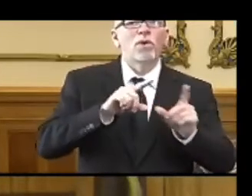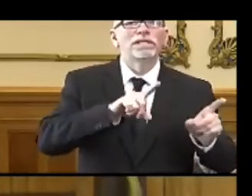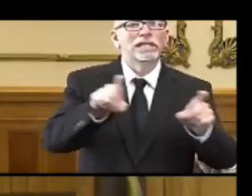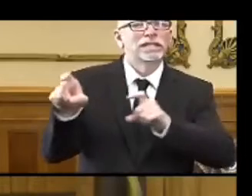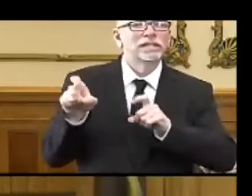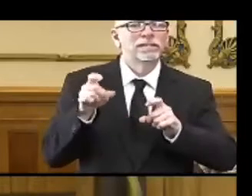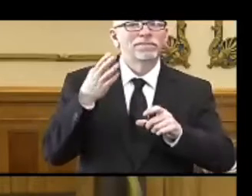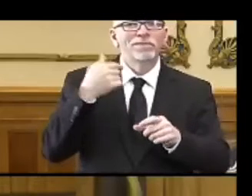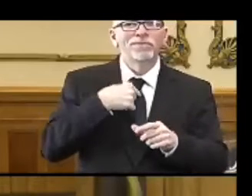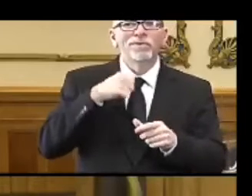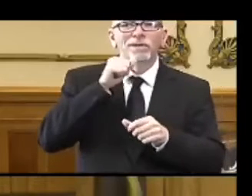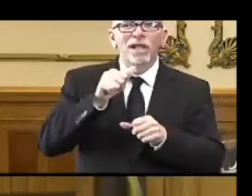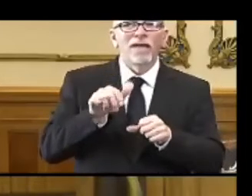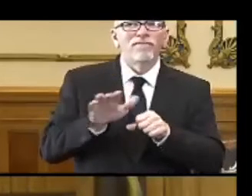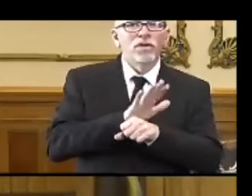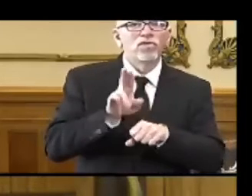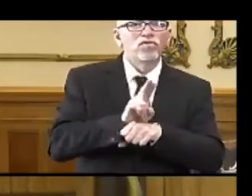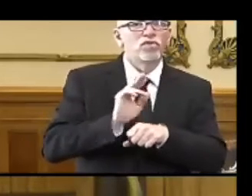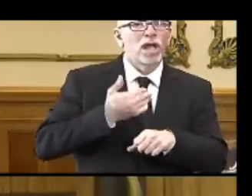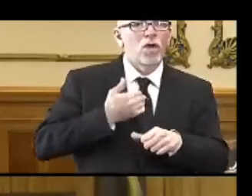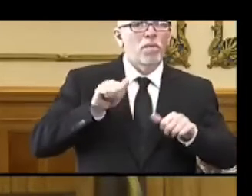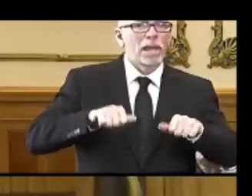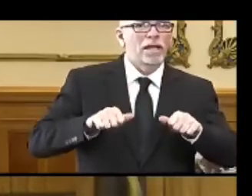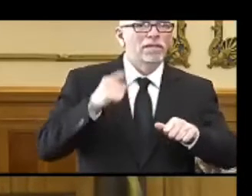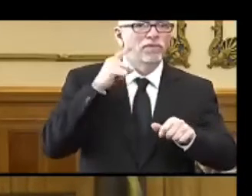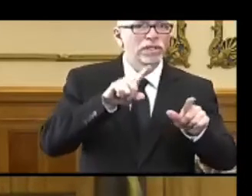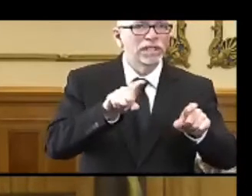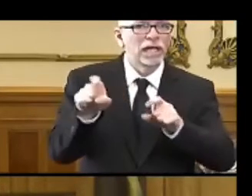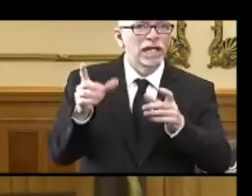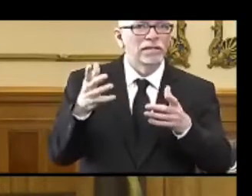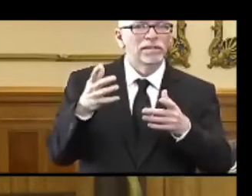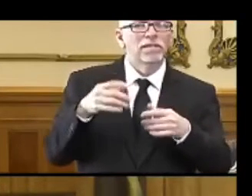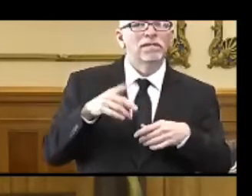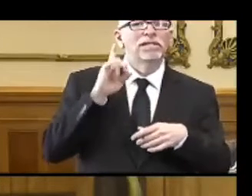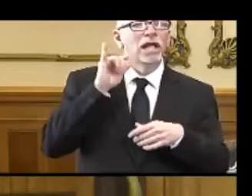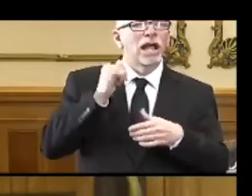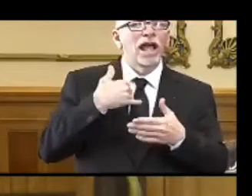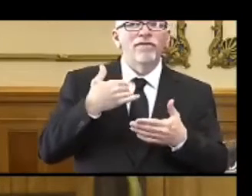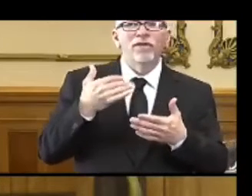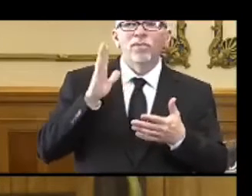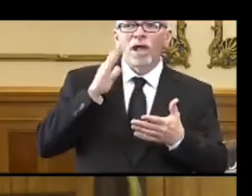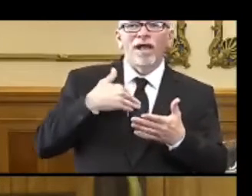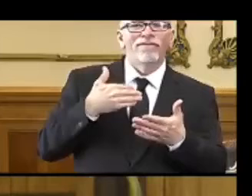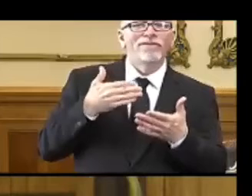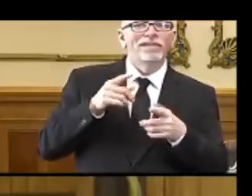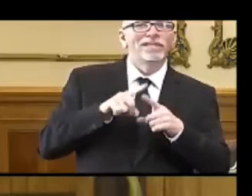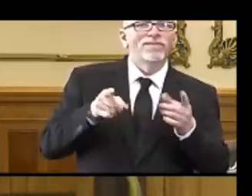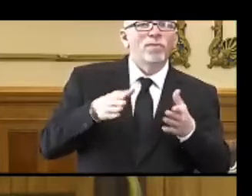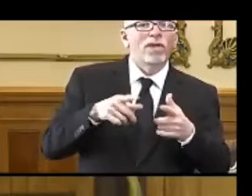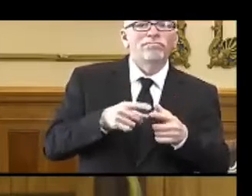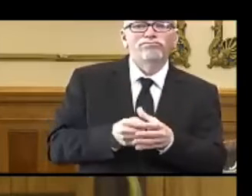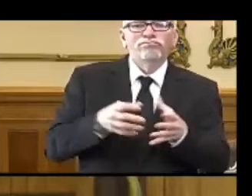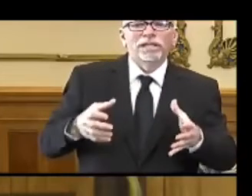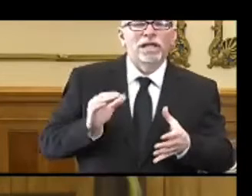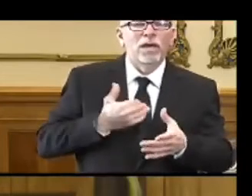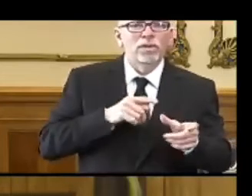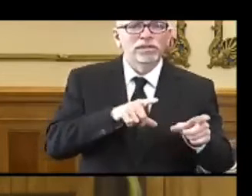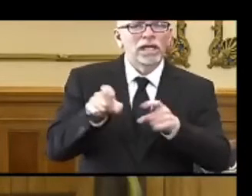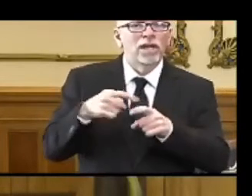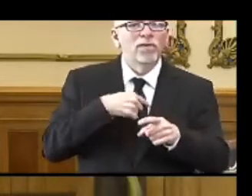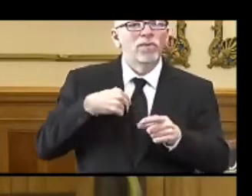weren't really fully utilizing our capacity, that there would be some ways to expand that and kind of